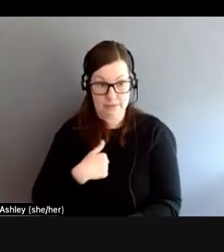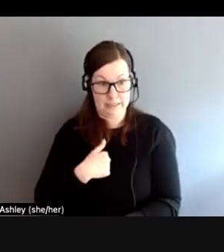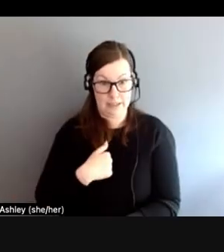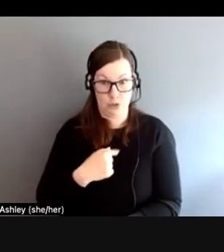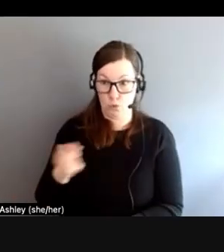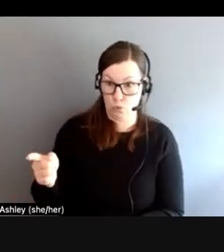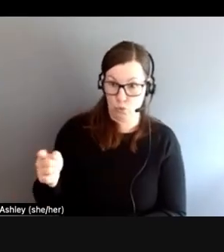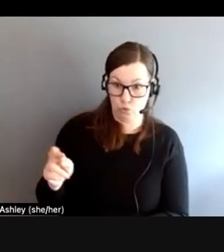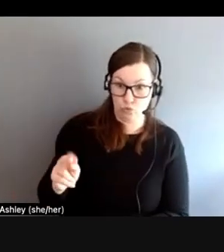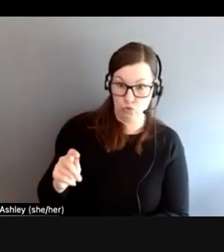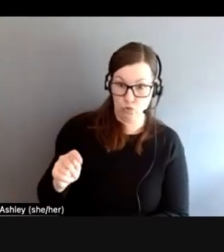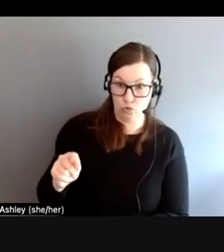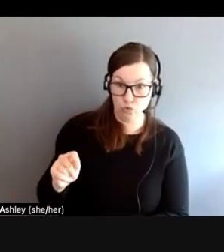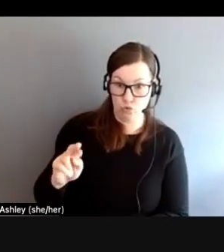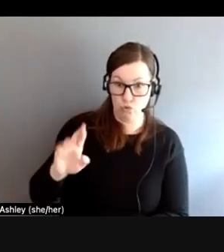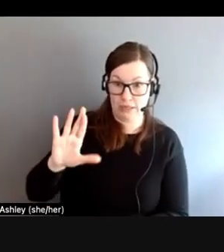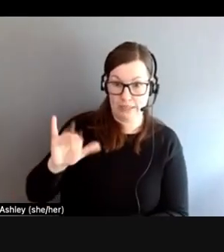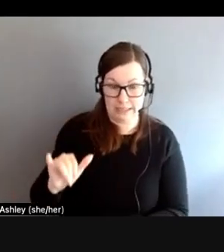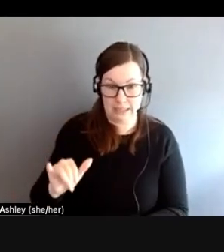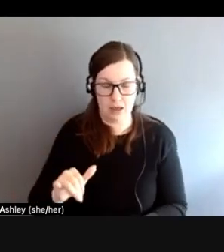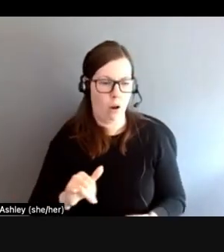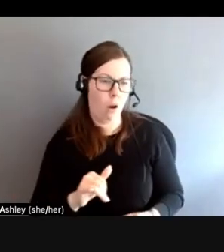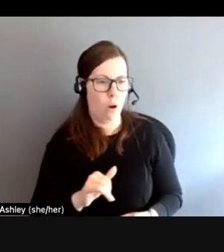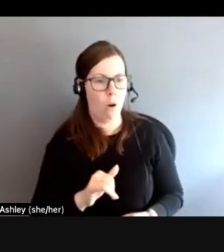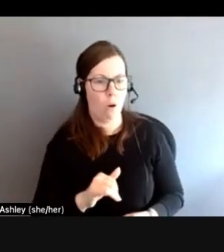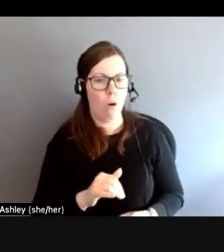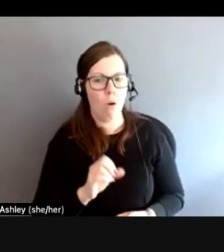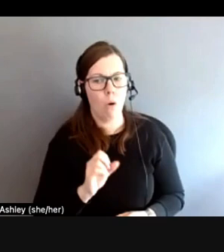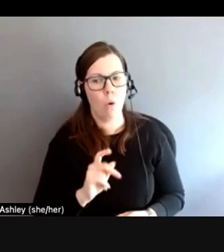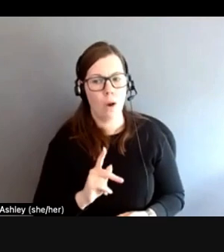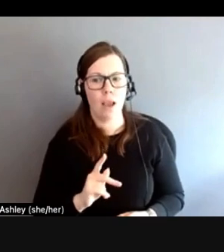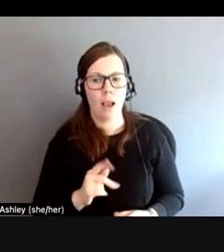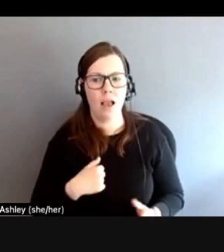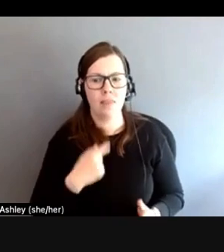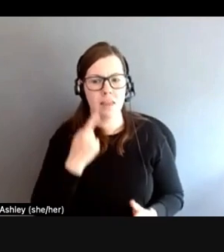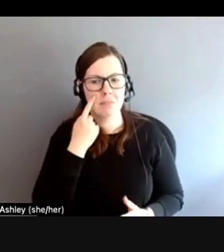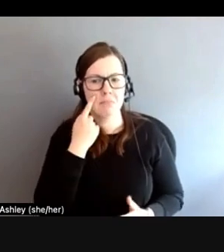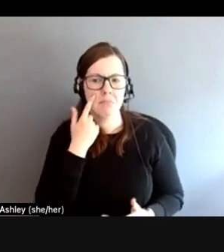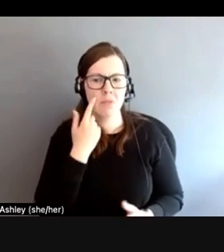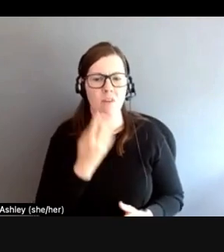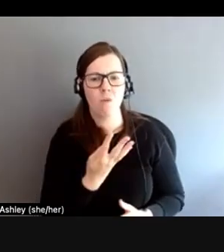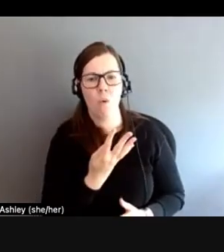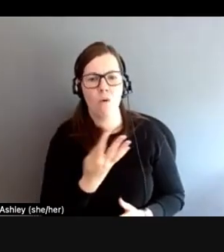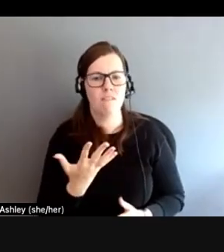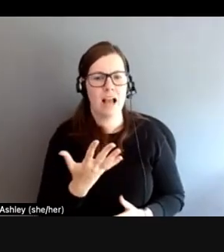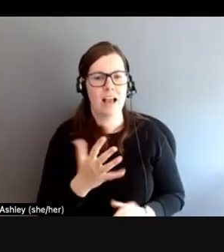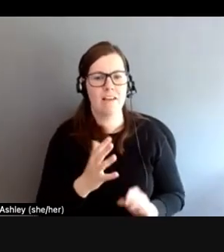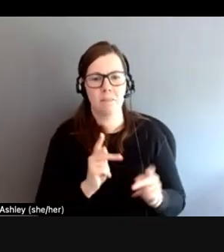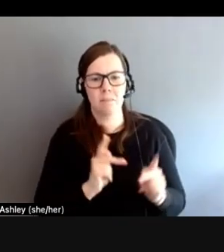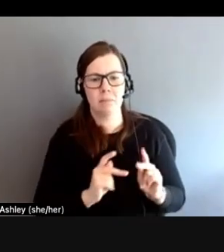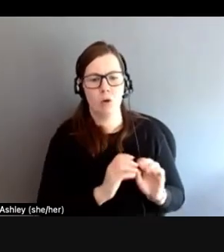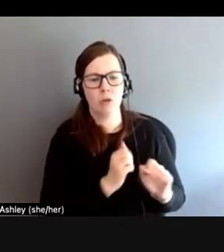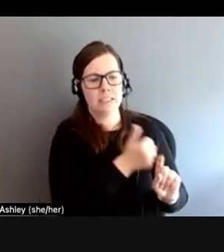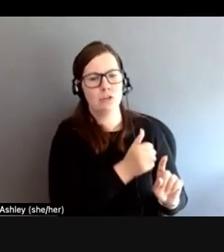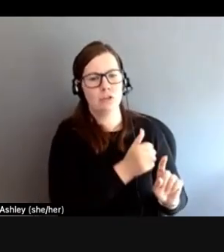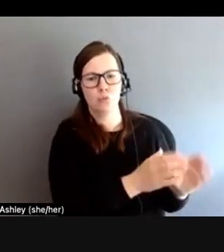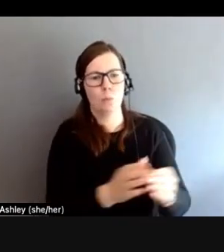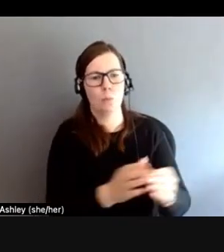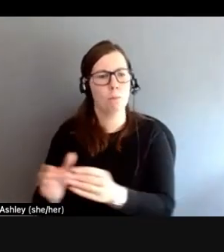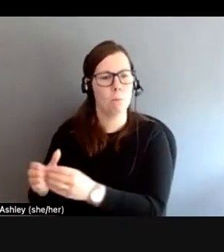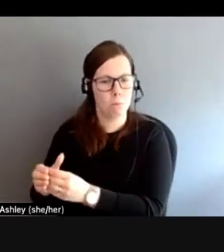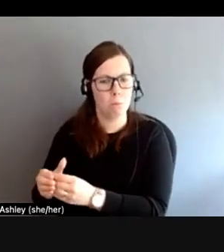of time, so that's perfect. We have enough time to give everybody. So maybe 4 or 5 people per room, depending on how many we still have with us before we